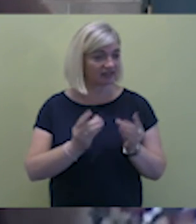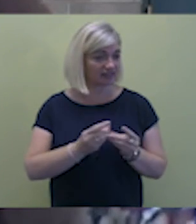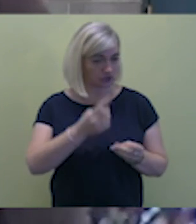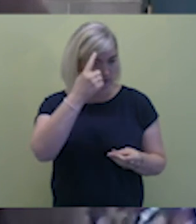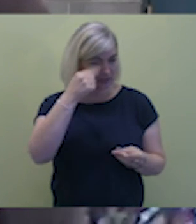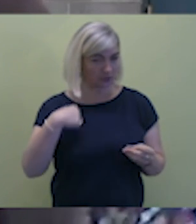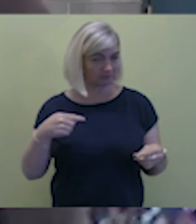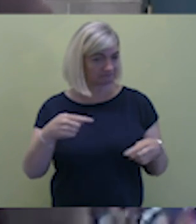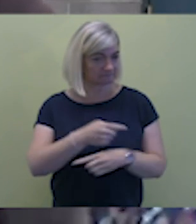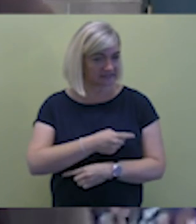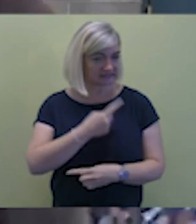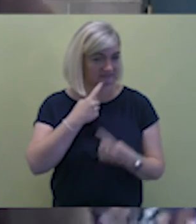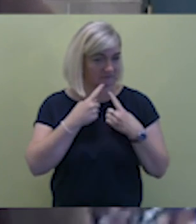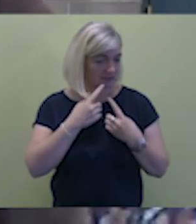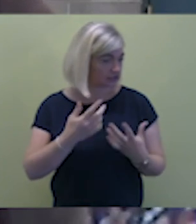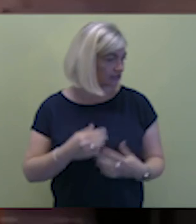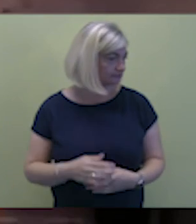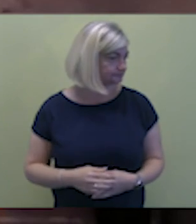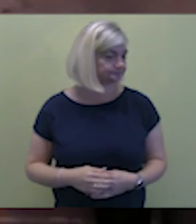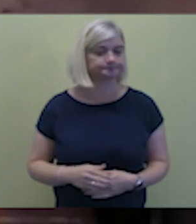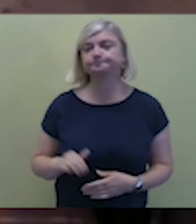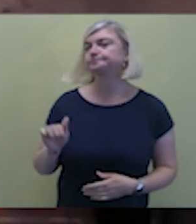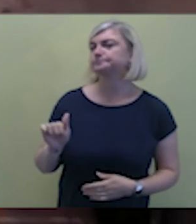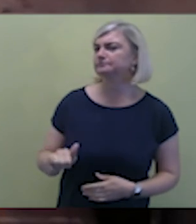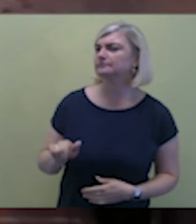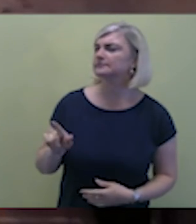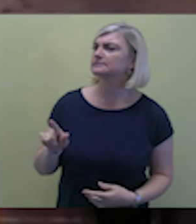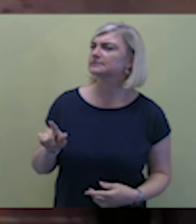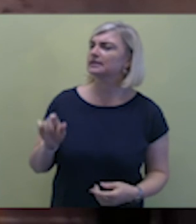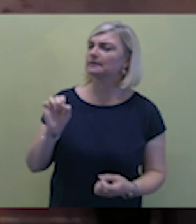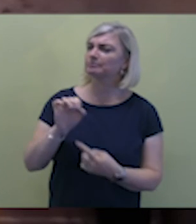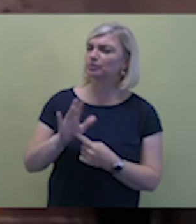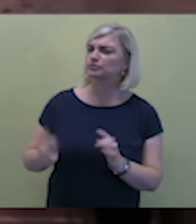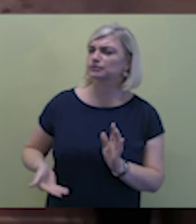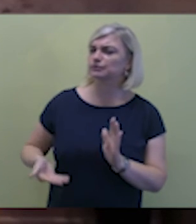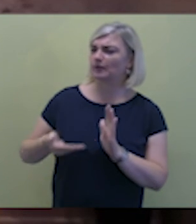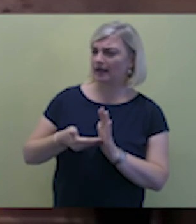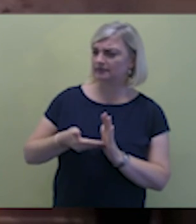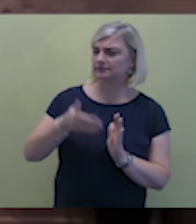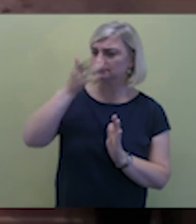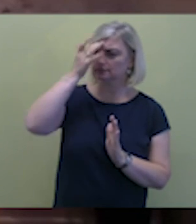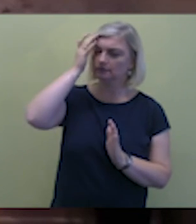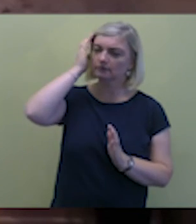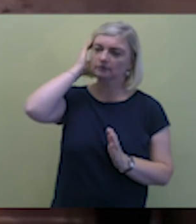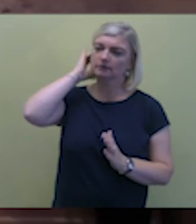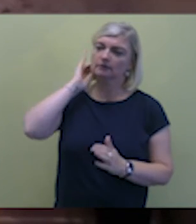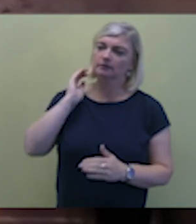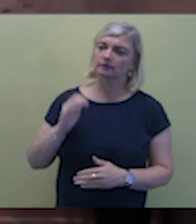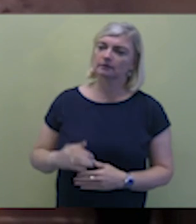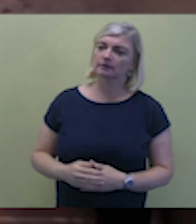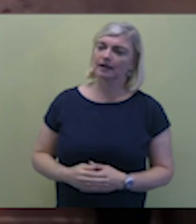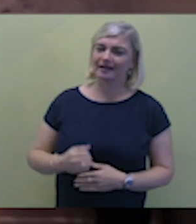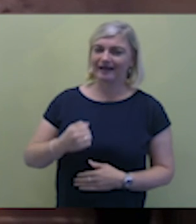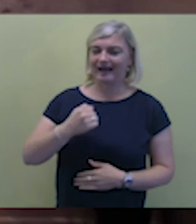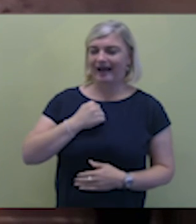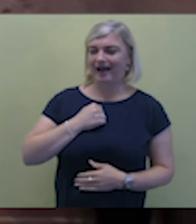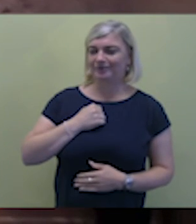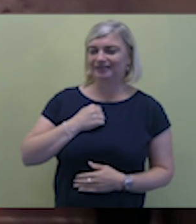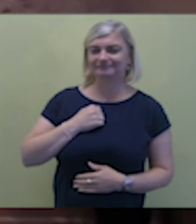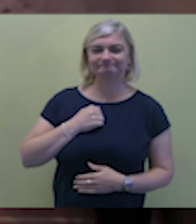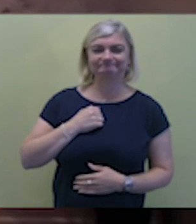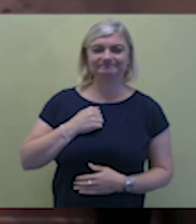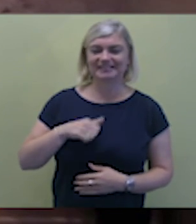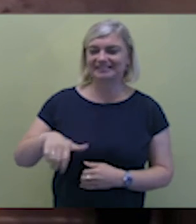share that we've missed? Yes, Emma, it's probably worth adding that, going on from what you've all been saying about our